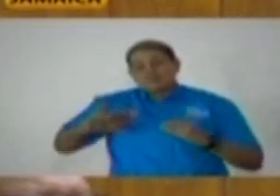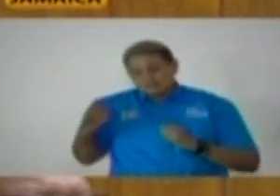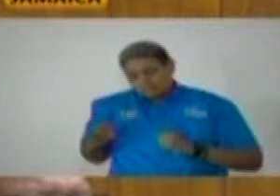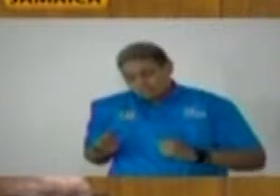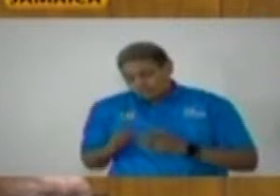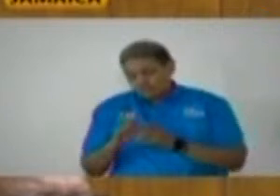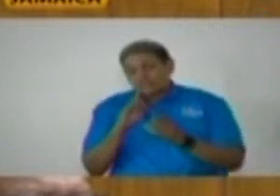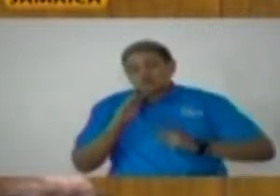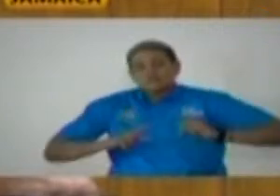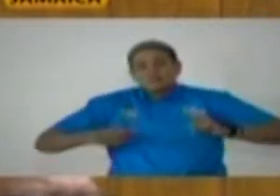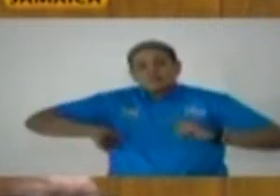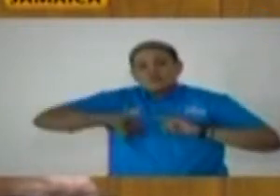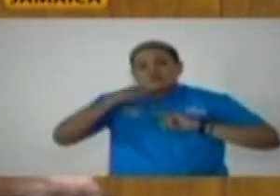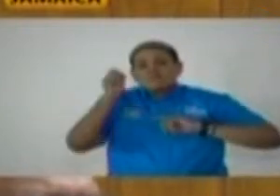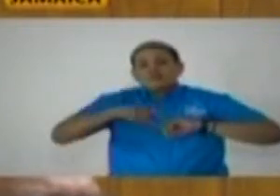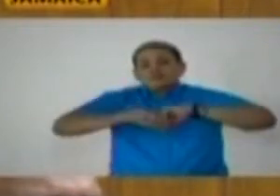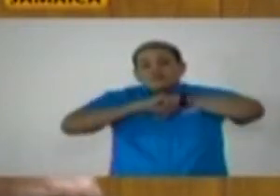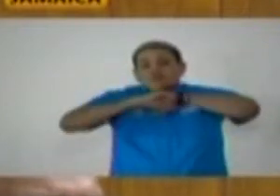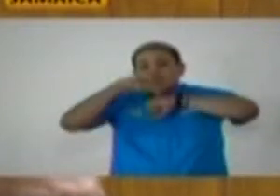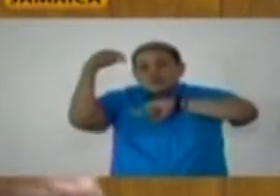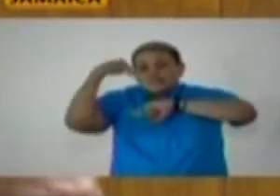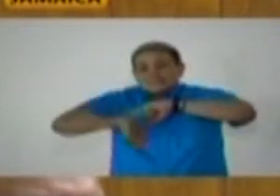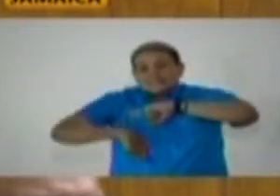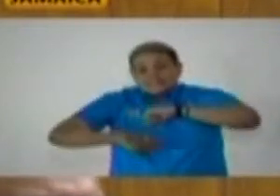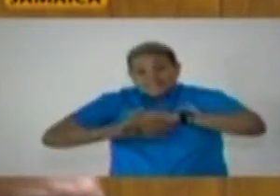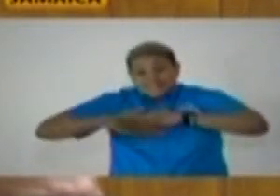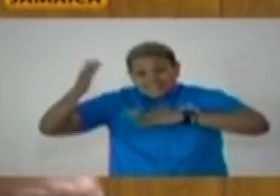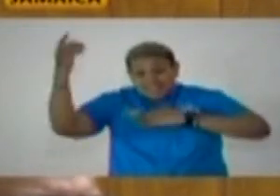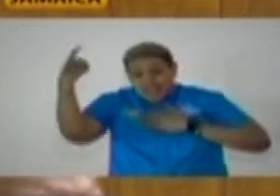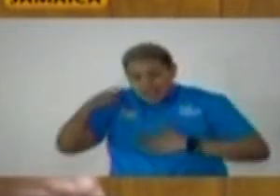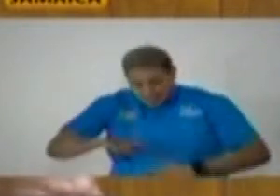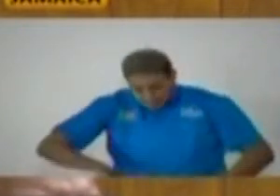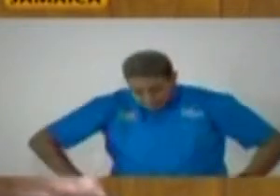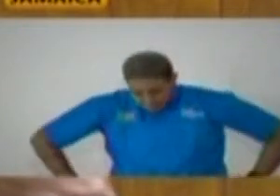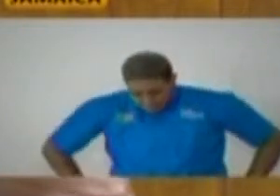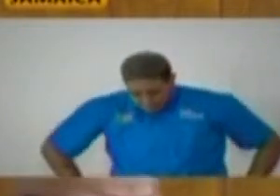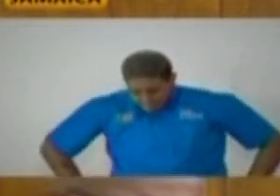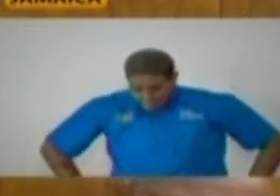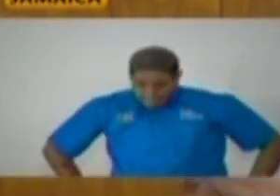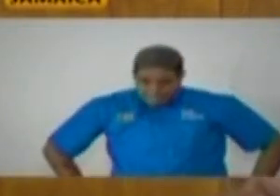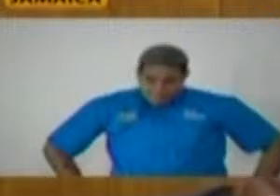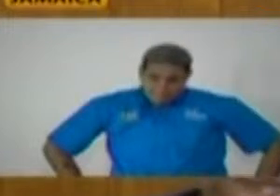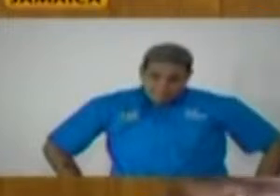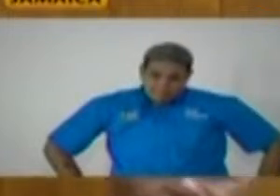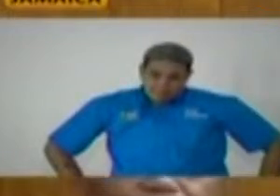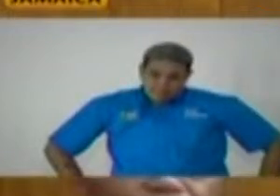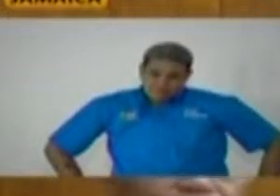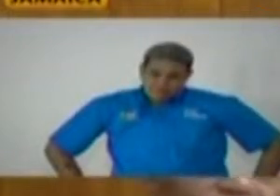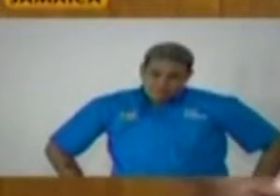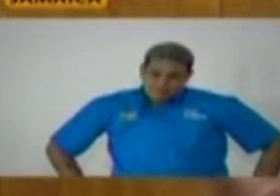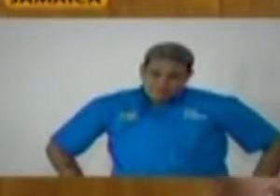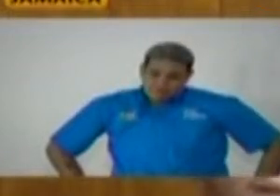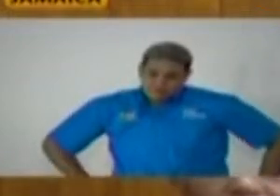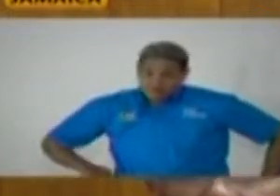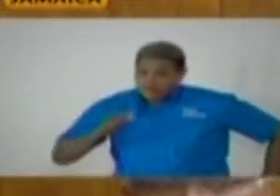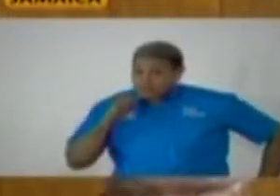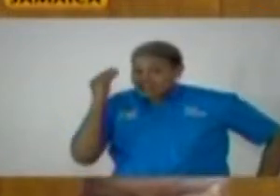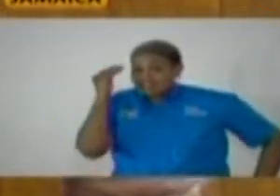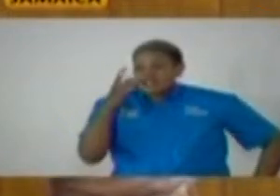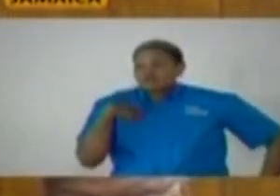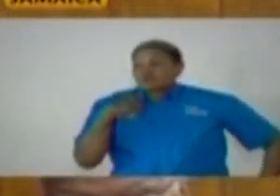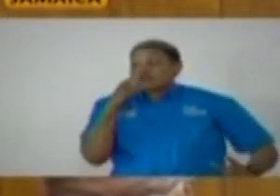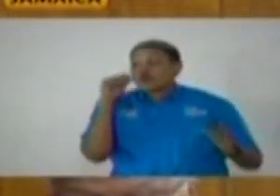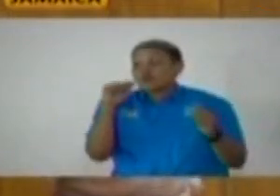people. We must be promoting this through our budget. And we're doing, let me be clear, I'm not saying we're not doing any of these